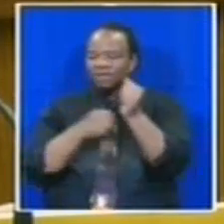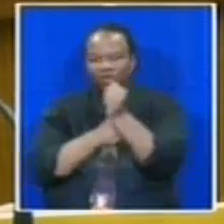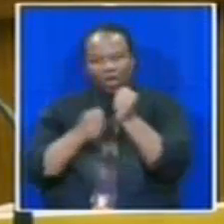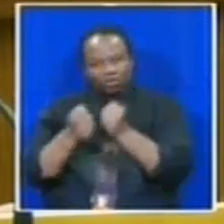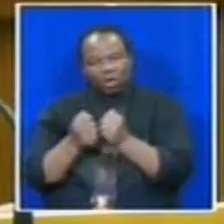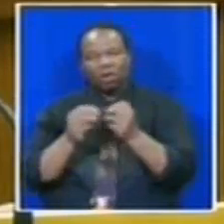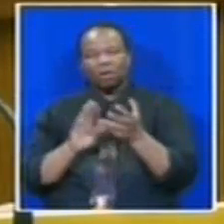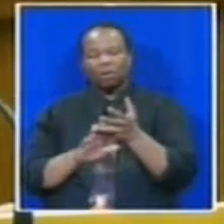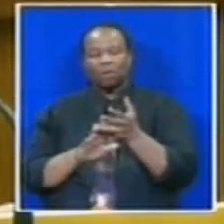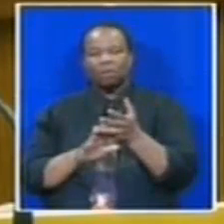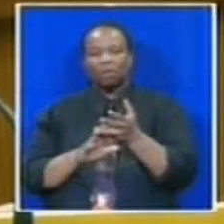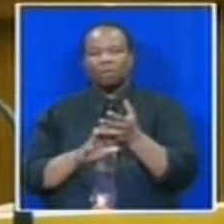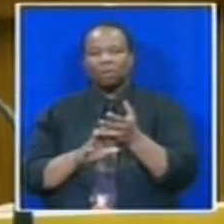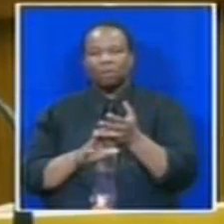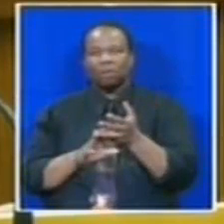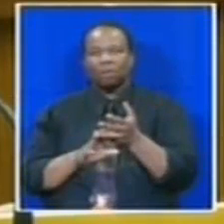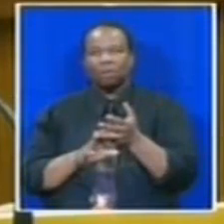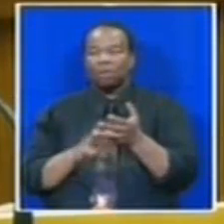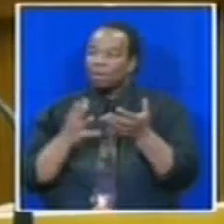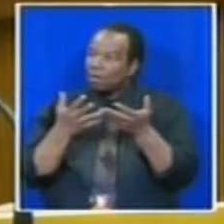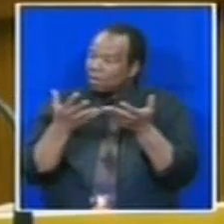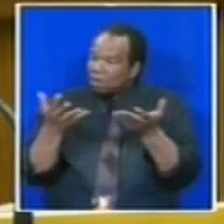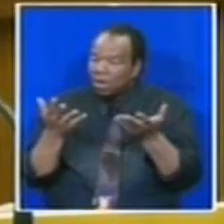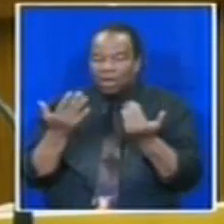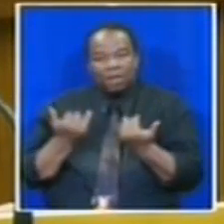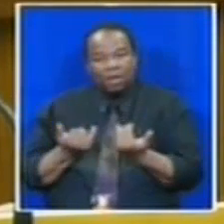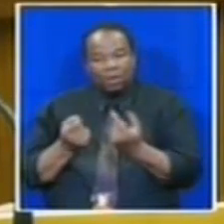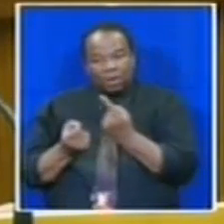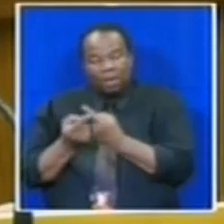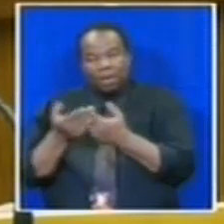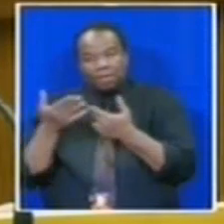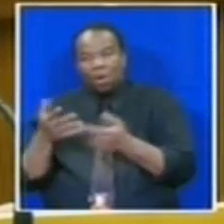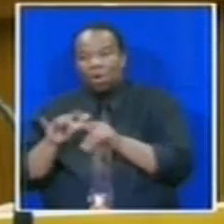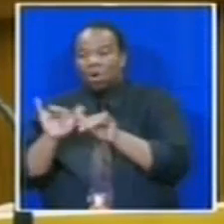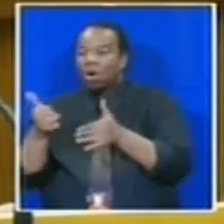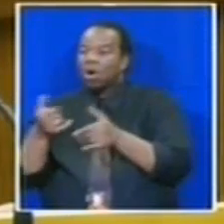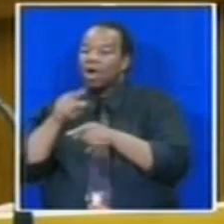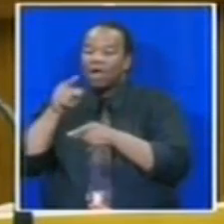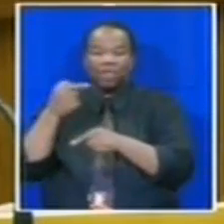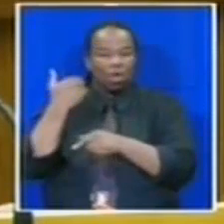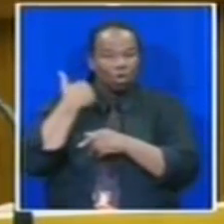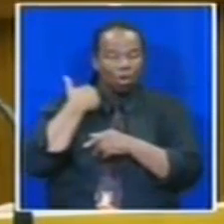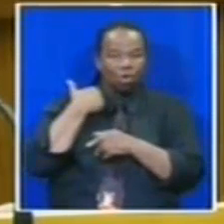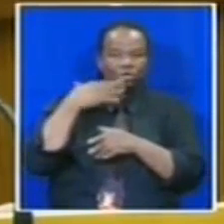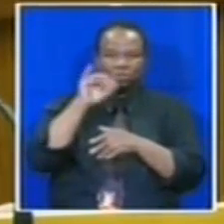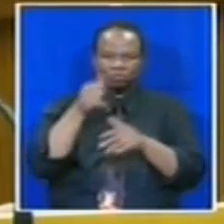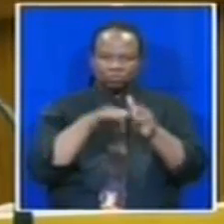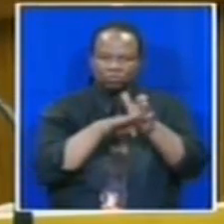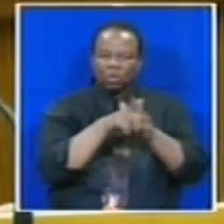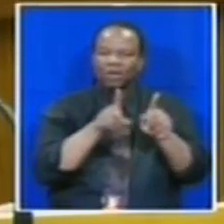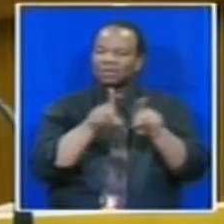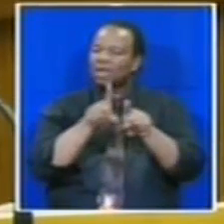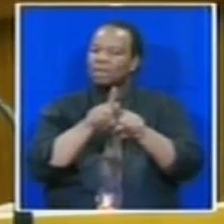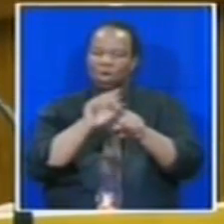to boards, which goes all over the show at the moment, separation of costs related to the developmental mandates from